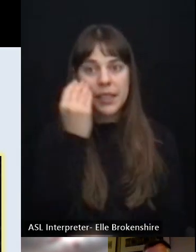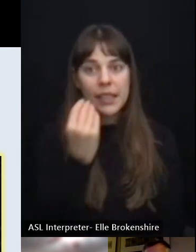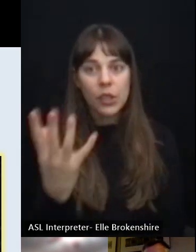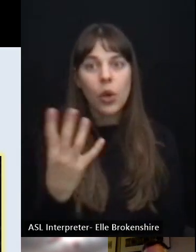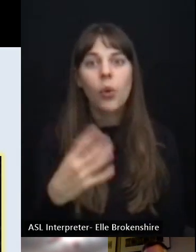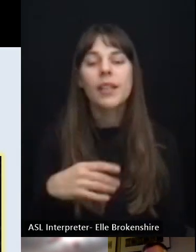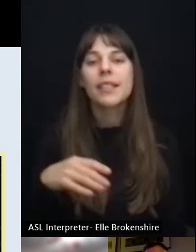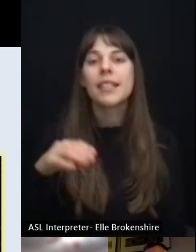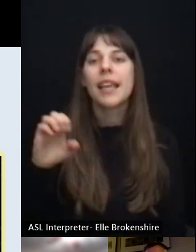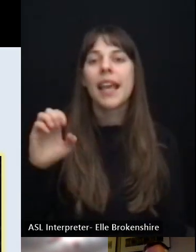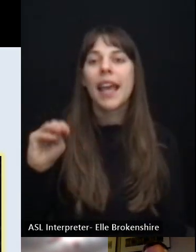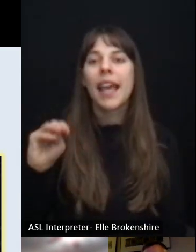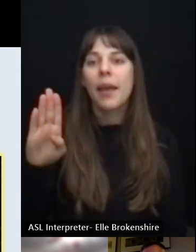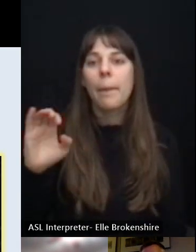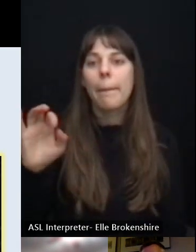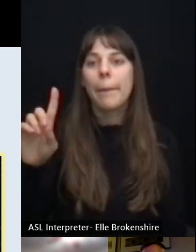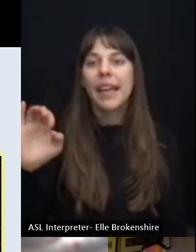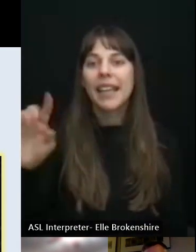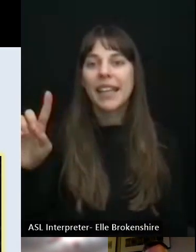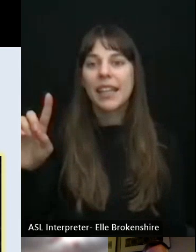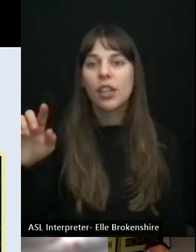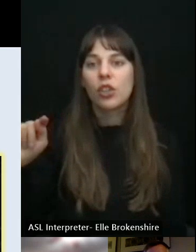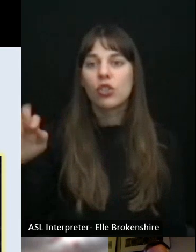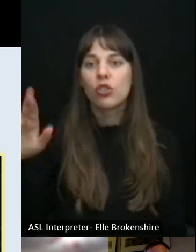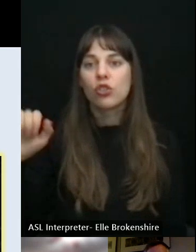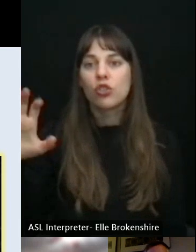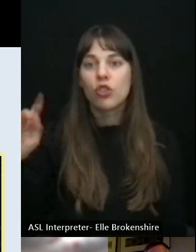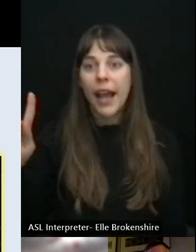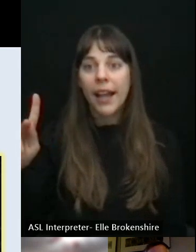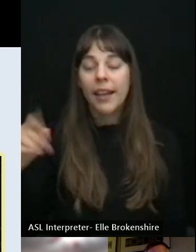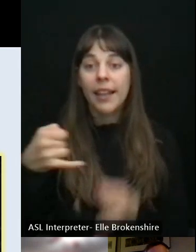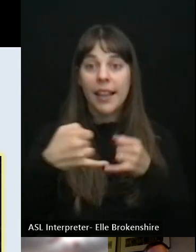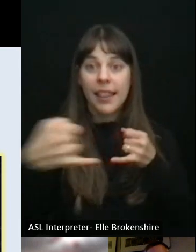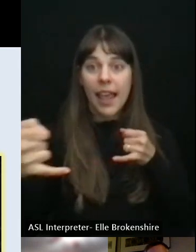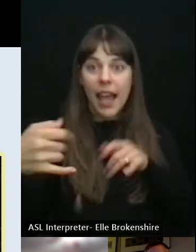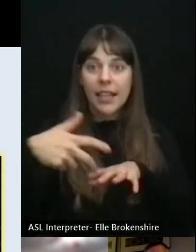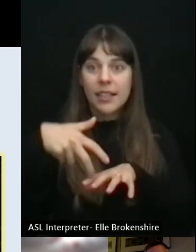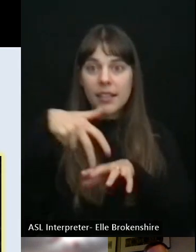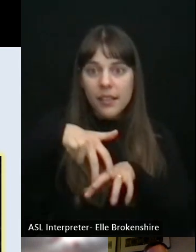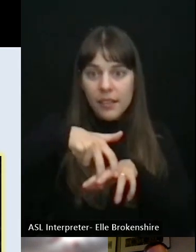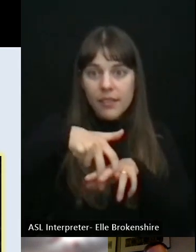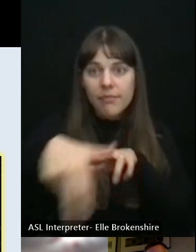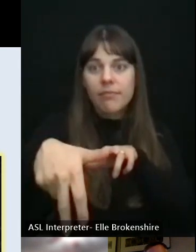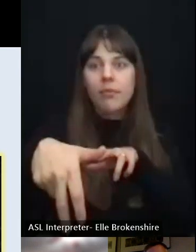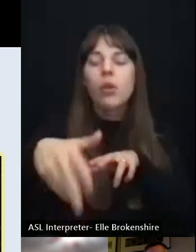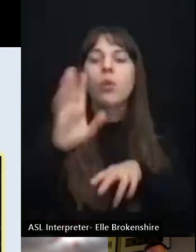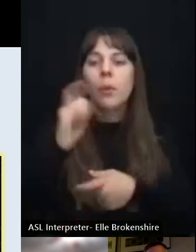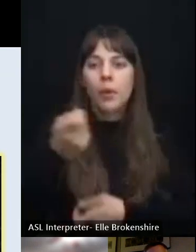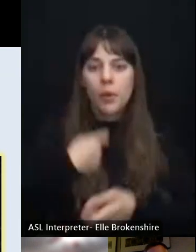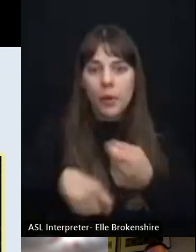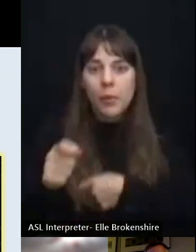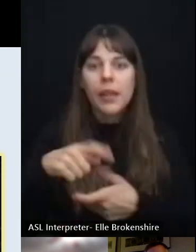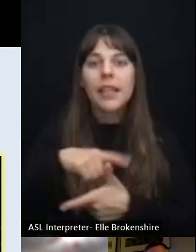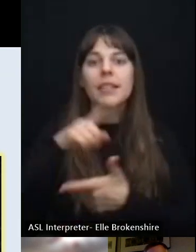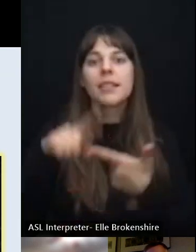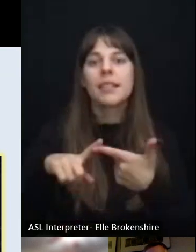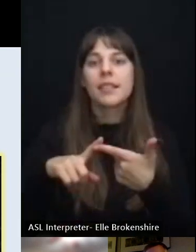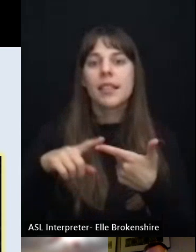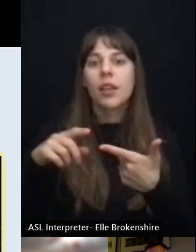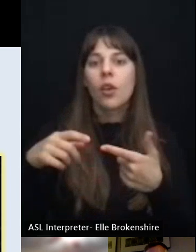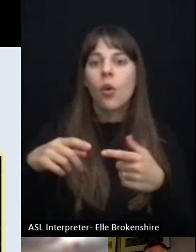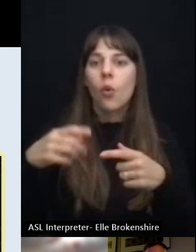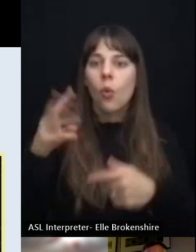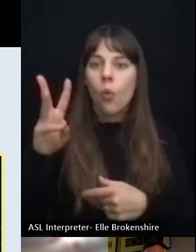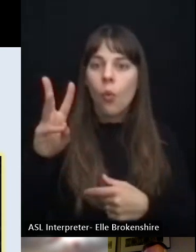replacement, overhead catenary wire and support component replacement, concrete pavement replacement, electrical duct bank repairs, tunnel